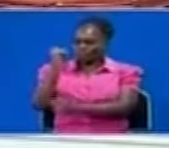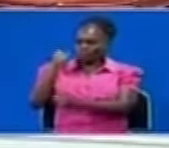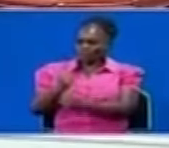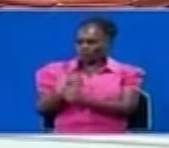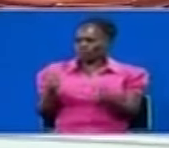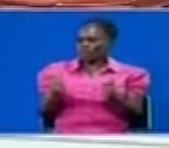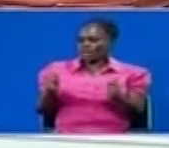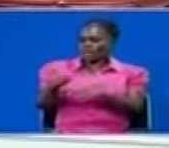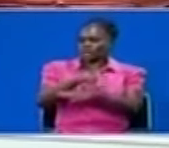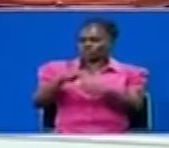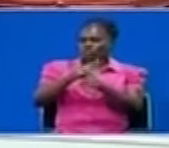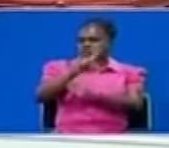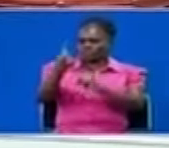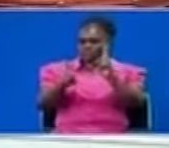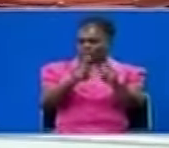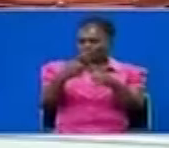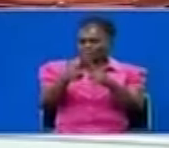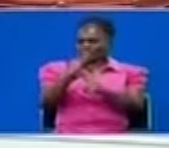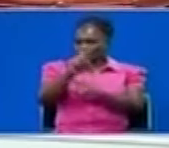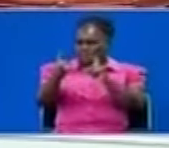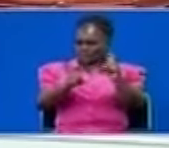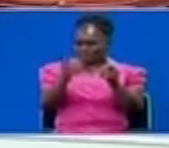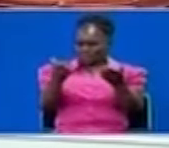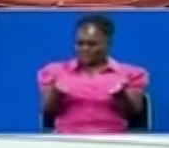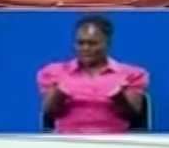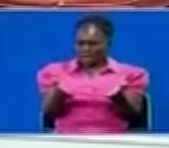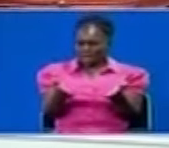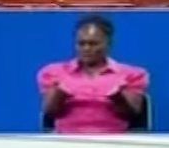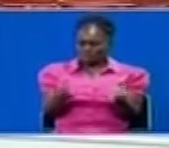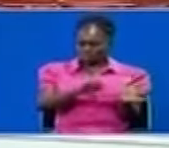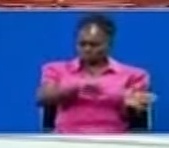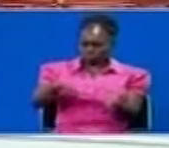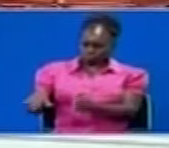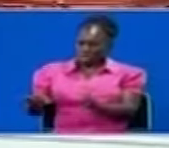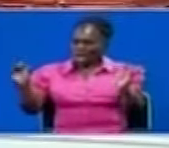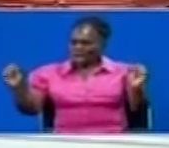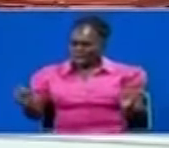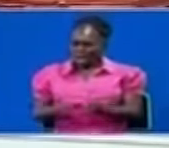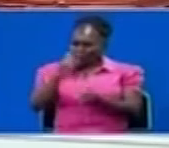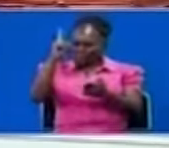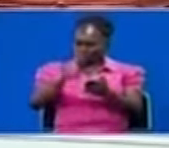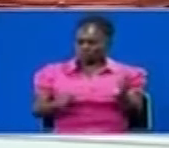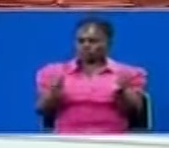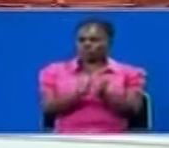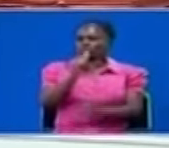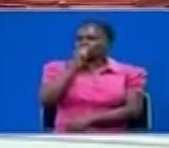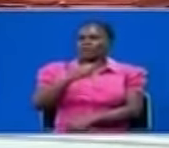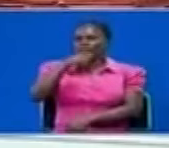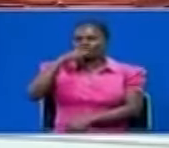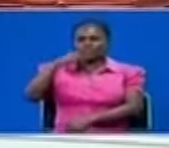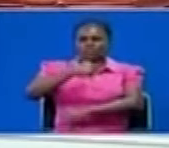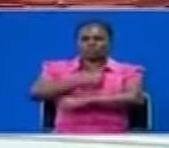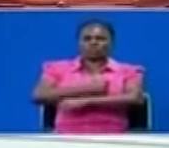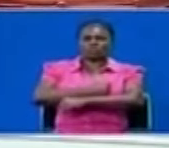in national exams. But with national exams now being pushed to the back burner, what will be the private school's advantage? This is the